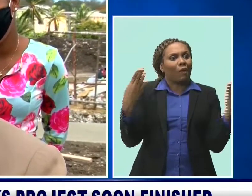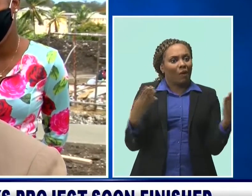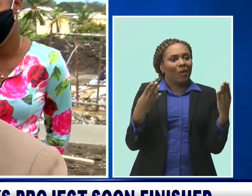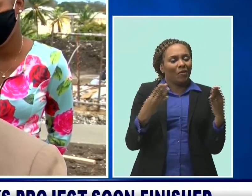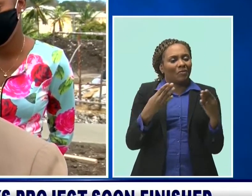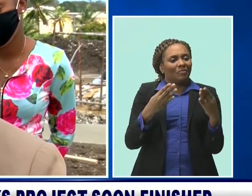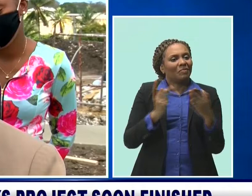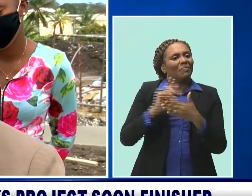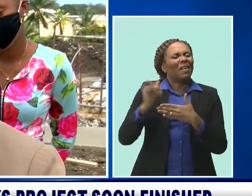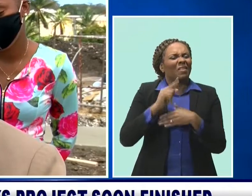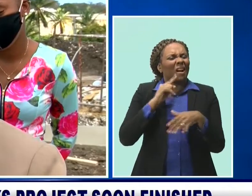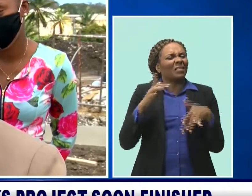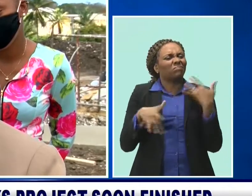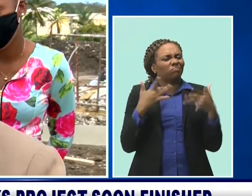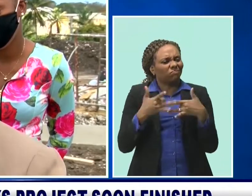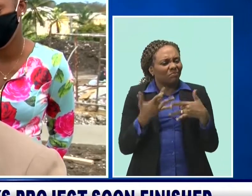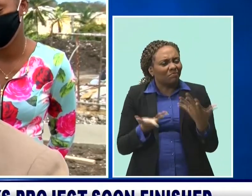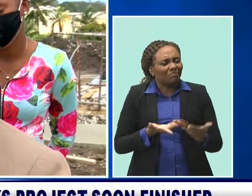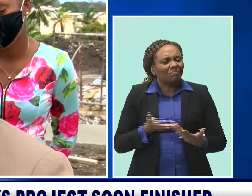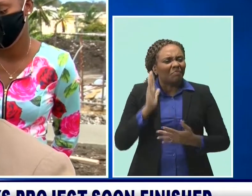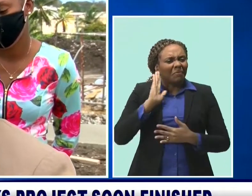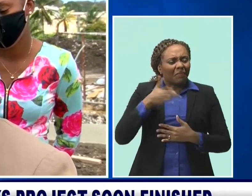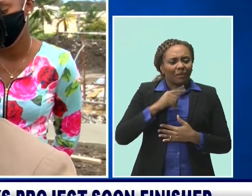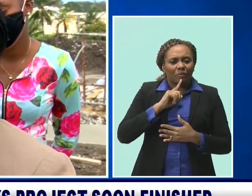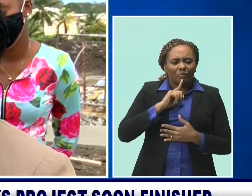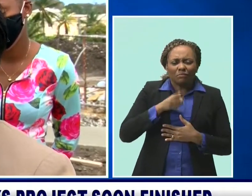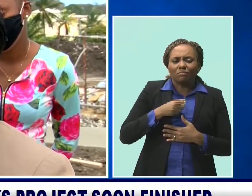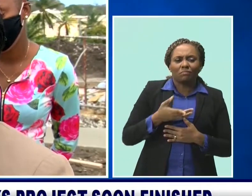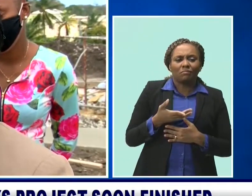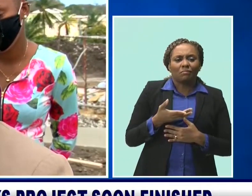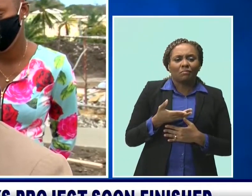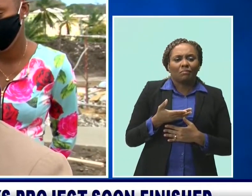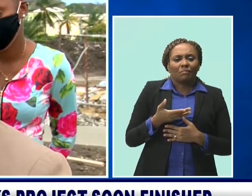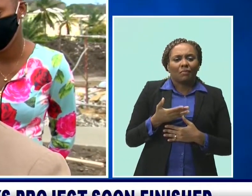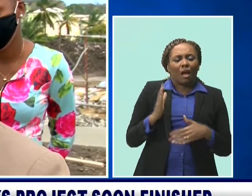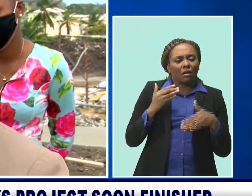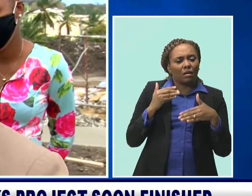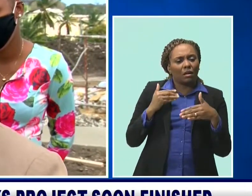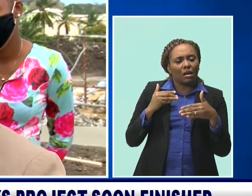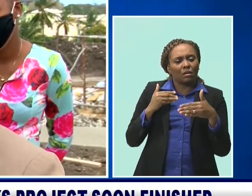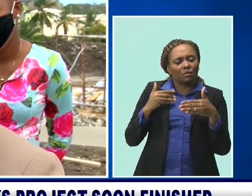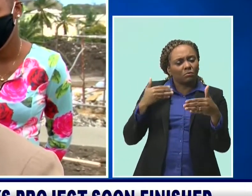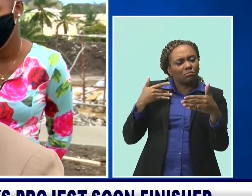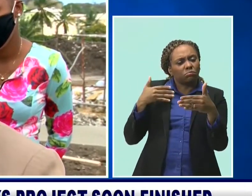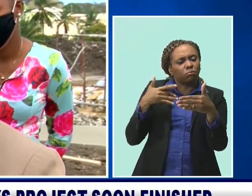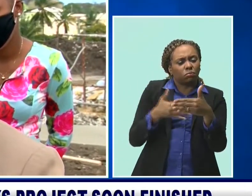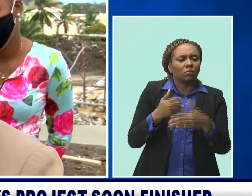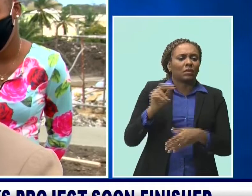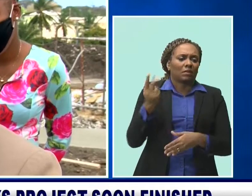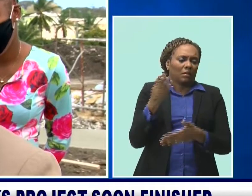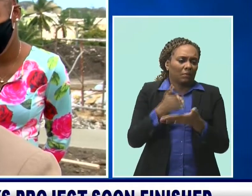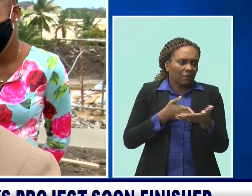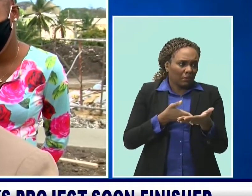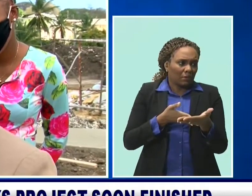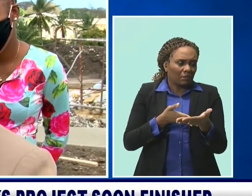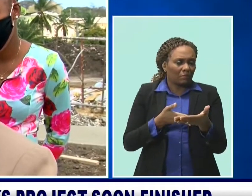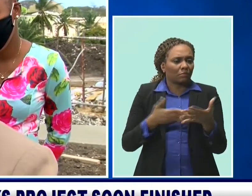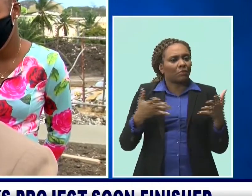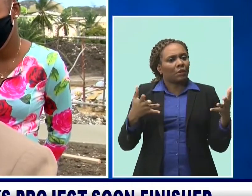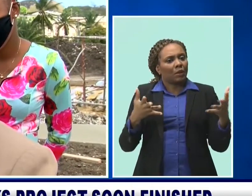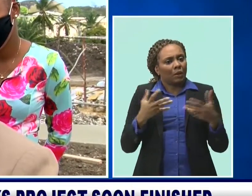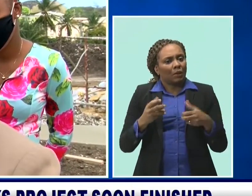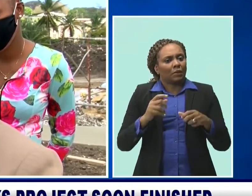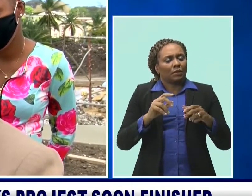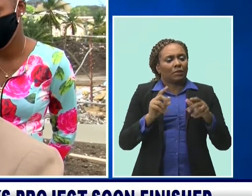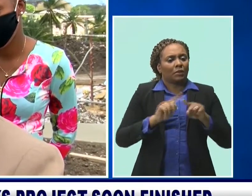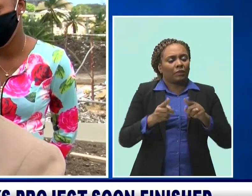really excited about it, and we will be working towards the second phase, and we are working towards getting those sites